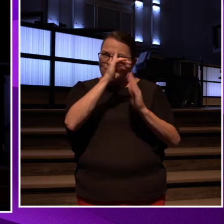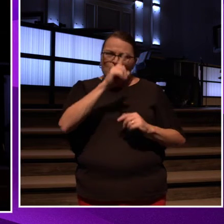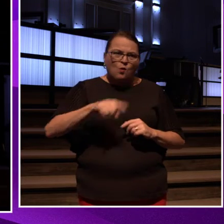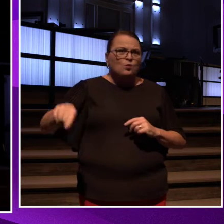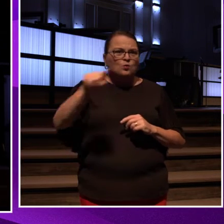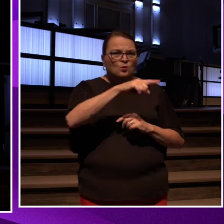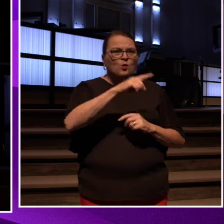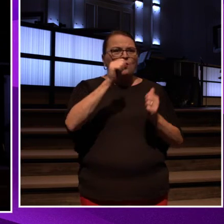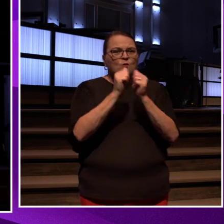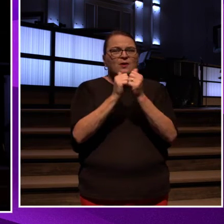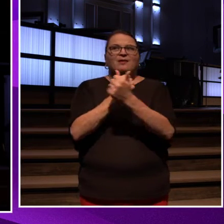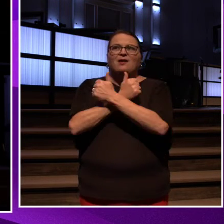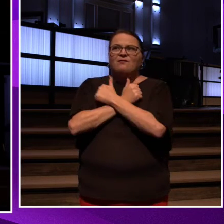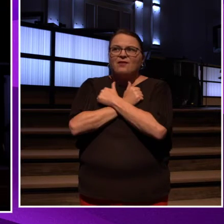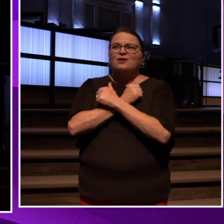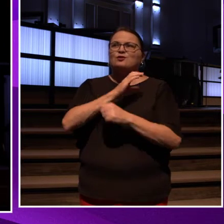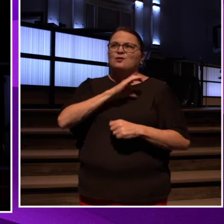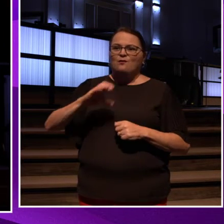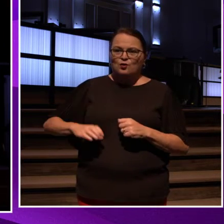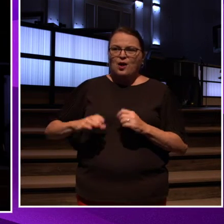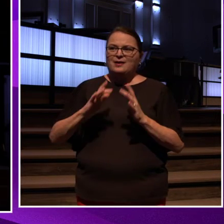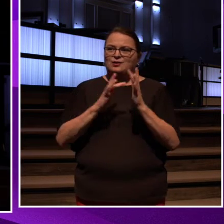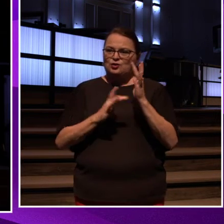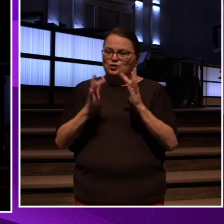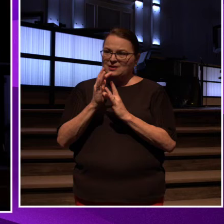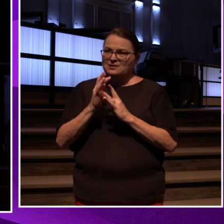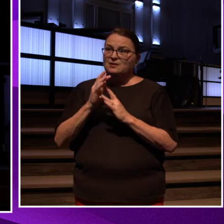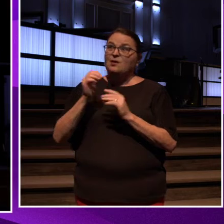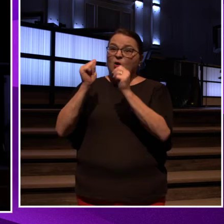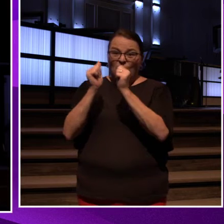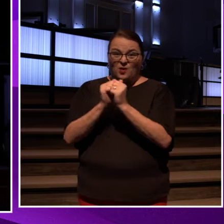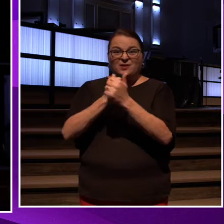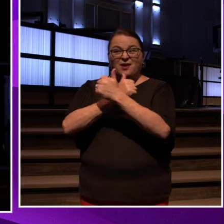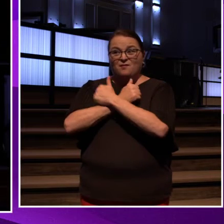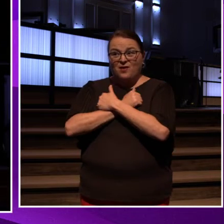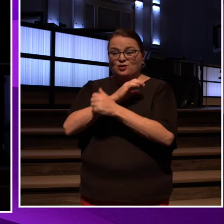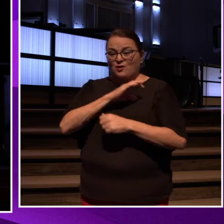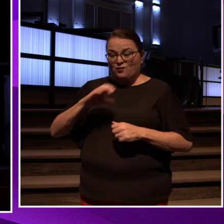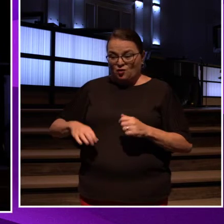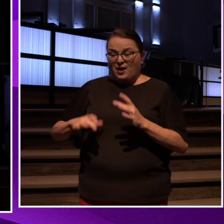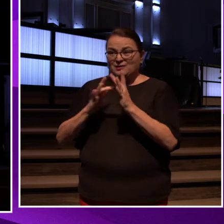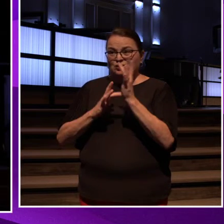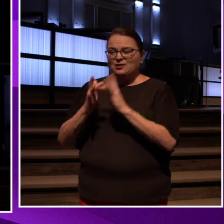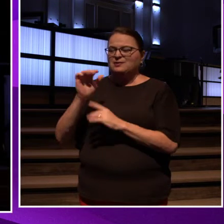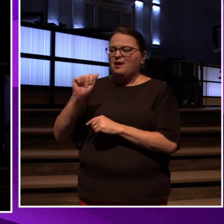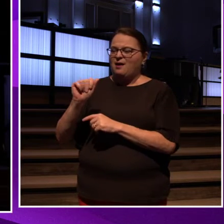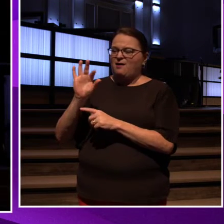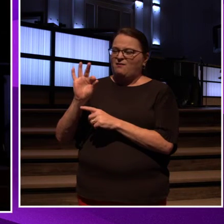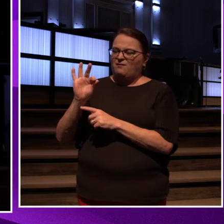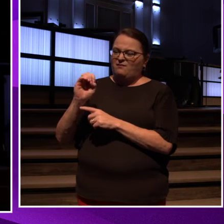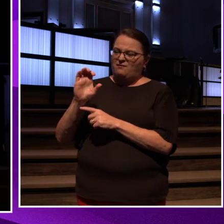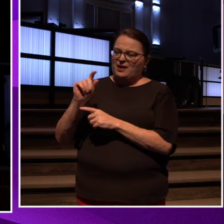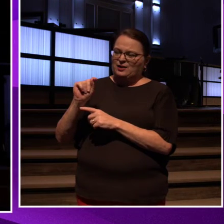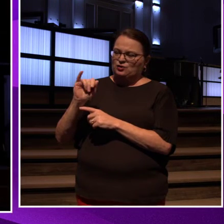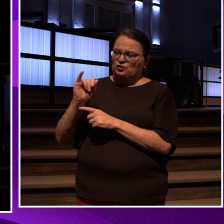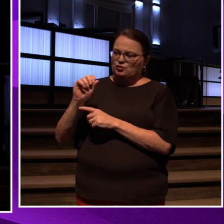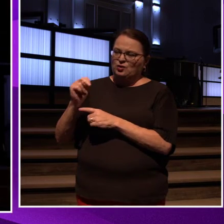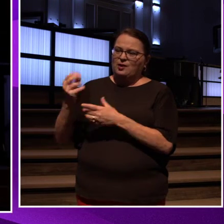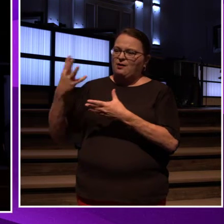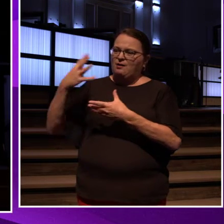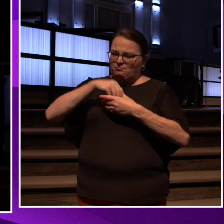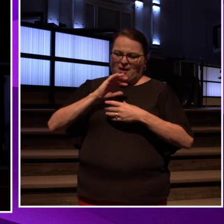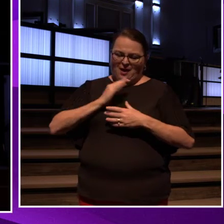Christ Jesus. Man, with the affection of Christ Jesus, this word affection is tied to our emotions. I really love